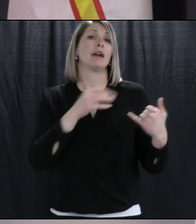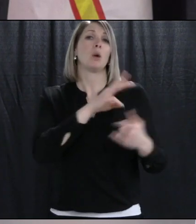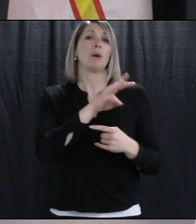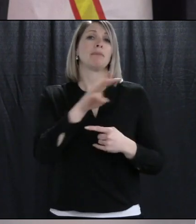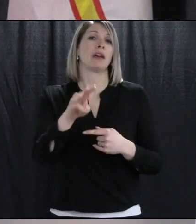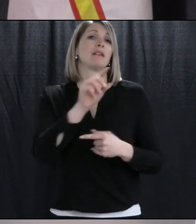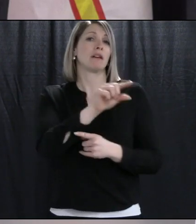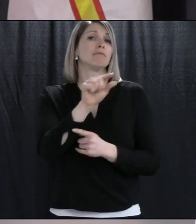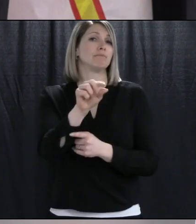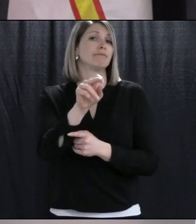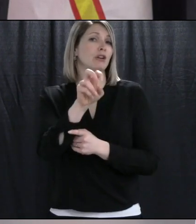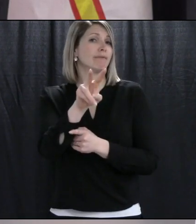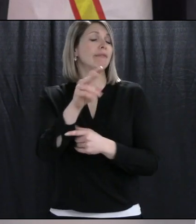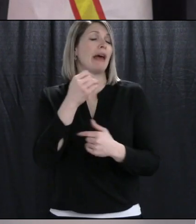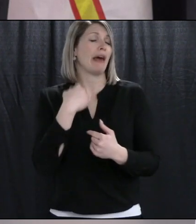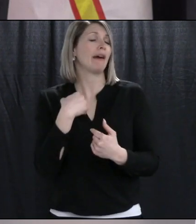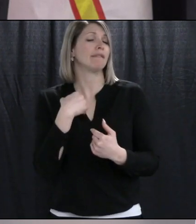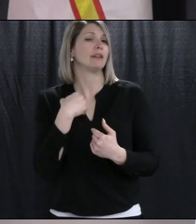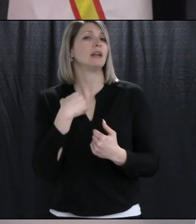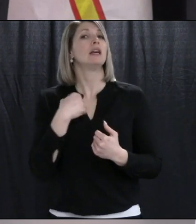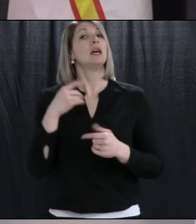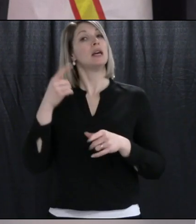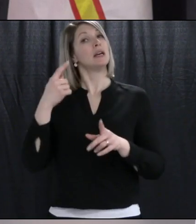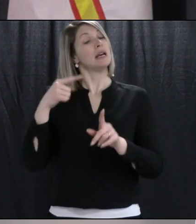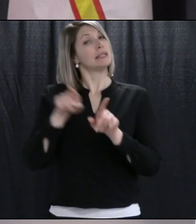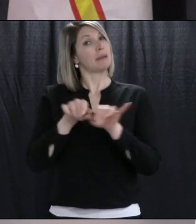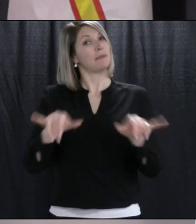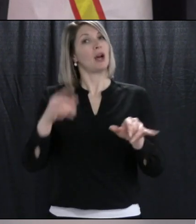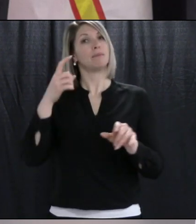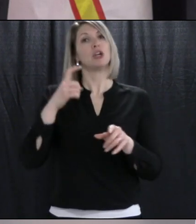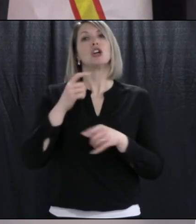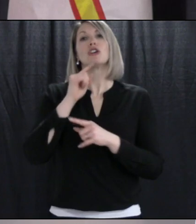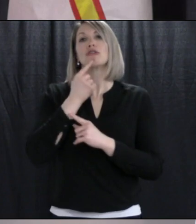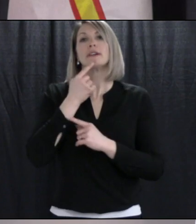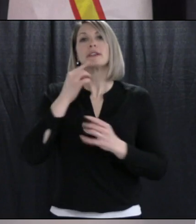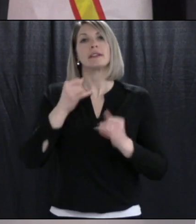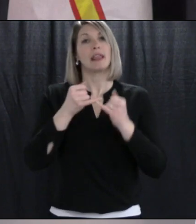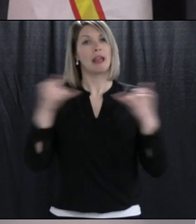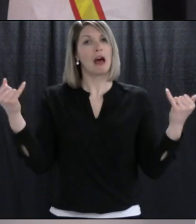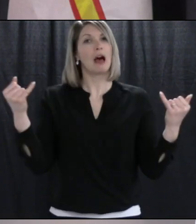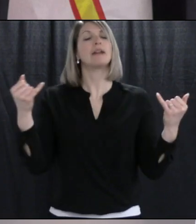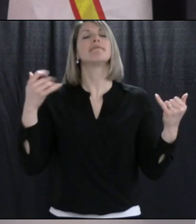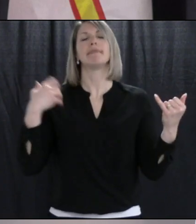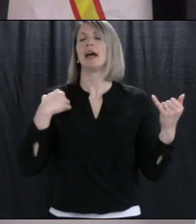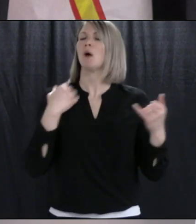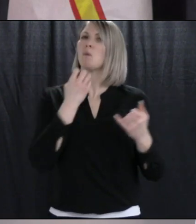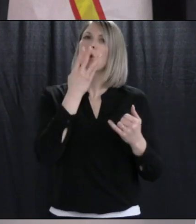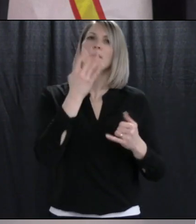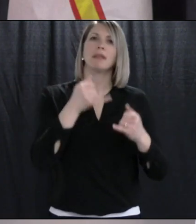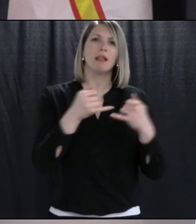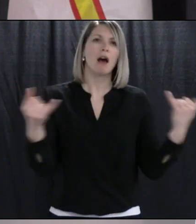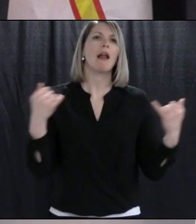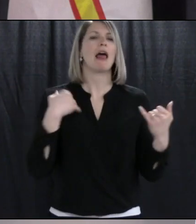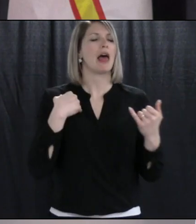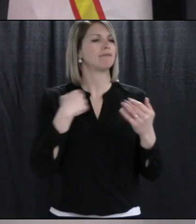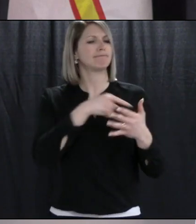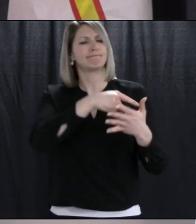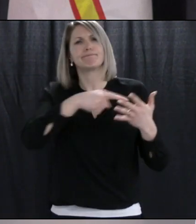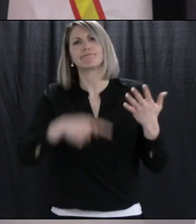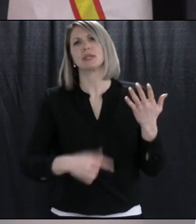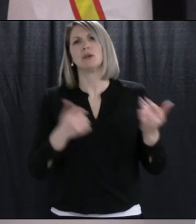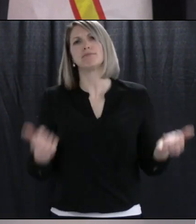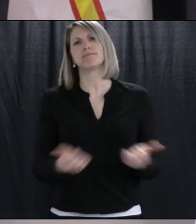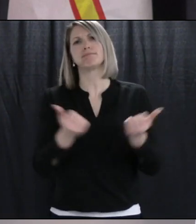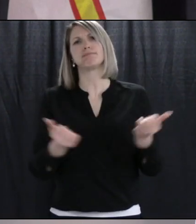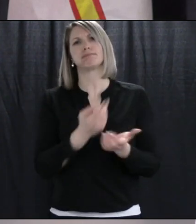also available to you. We have a remarkable sense of community. Newfoundlanders and Labradorians are known for their kindness, and they're